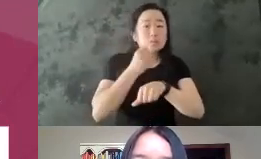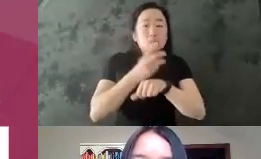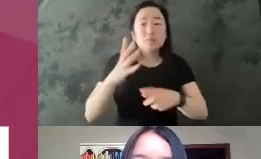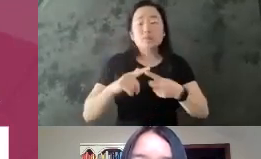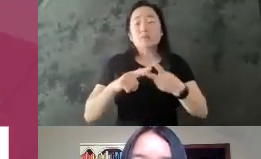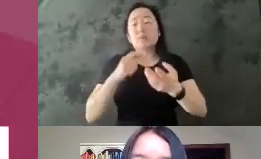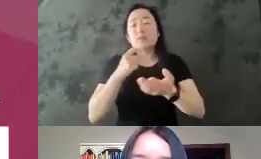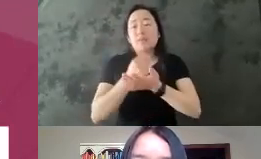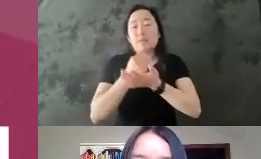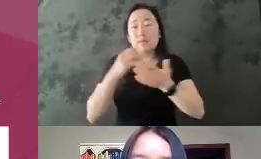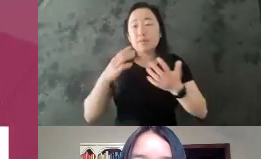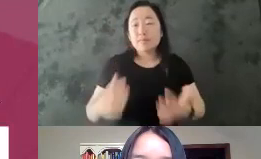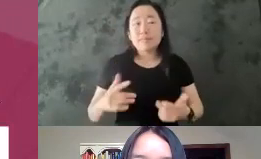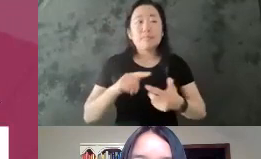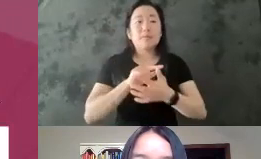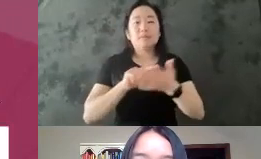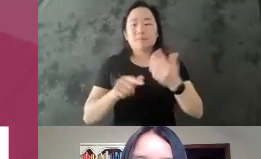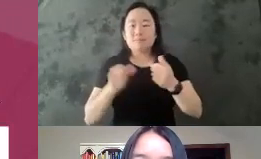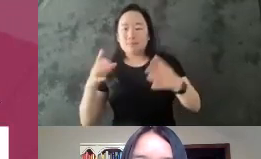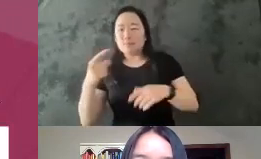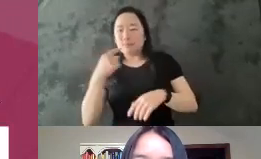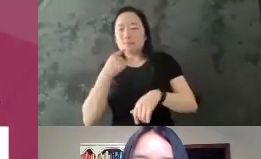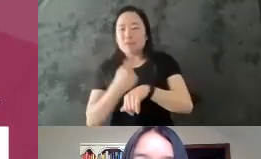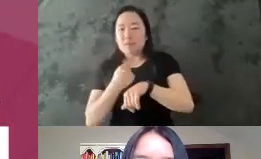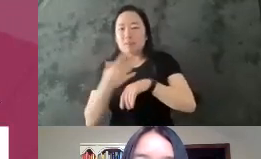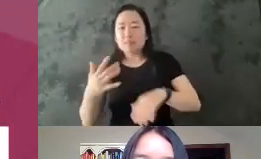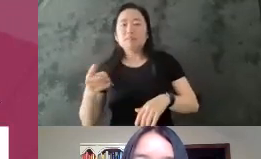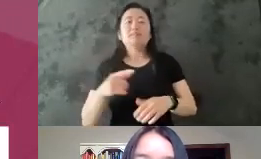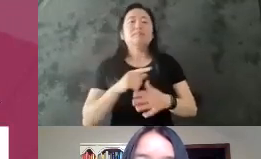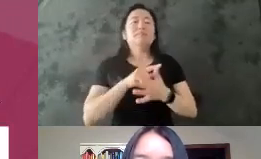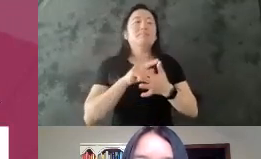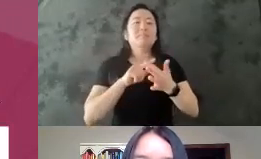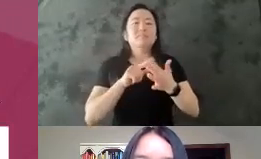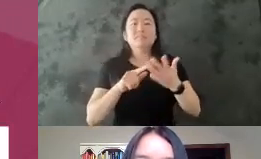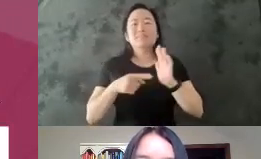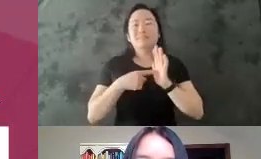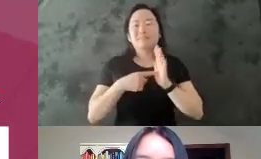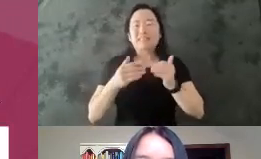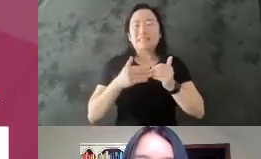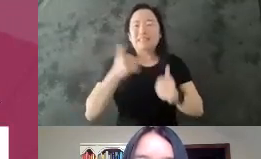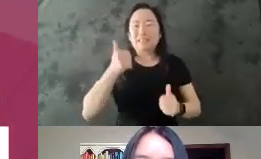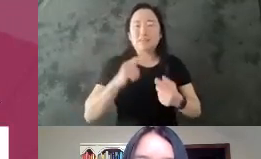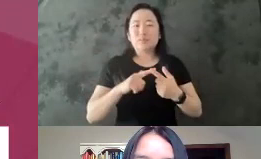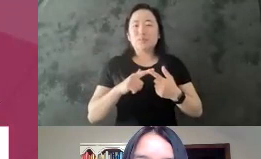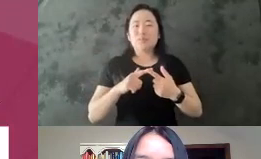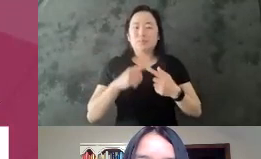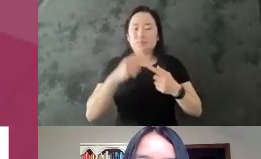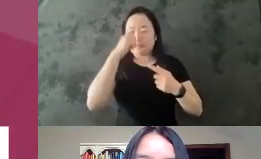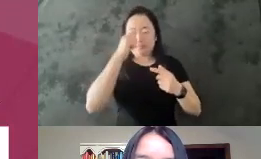which a lot of you in the poll earlier said that you were, sometimes it might be easy to kind of view yourself as the person